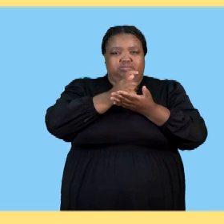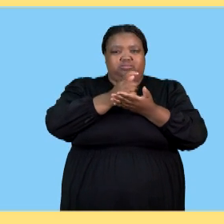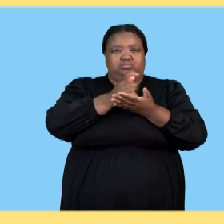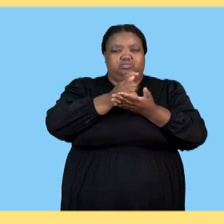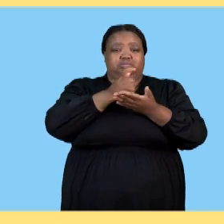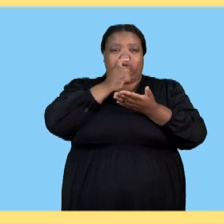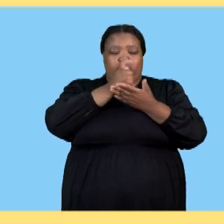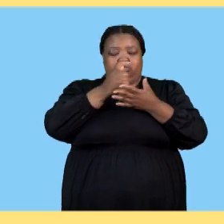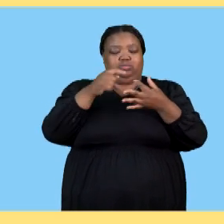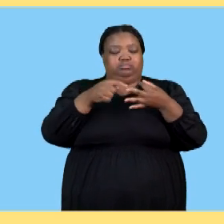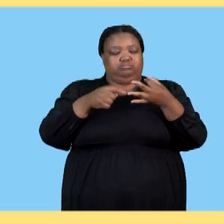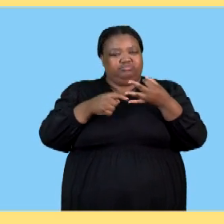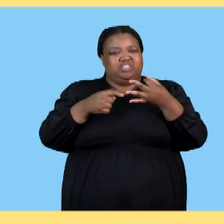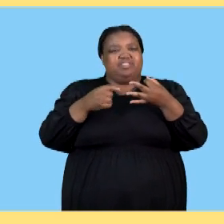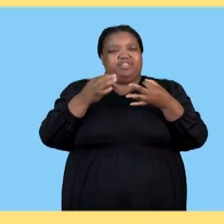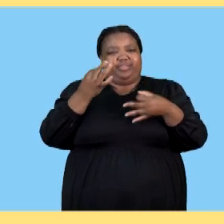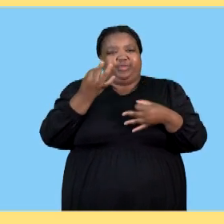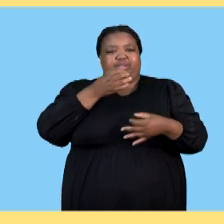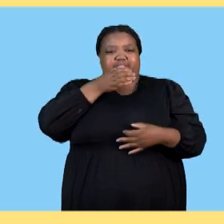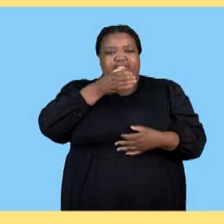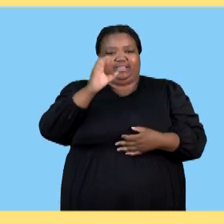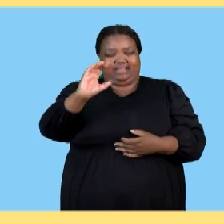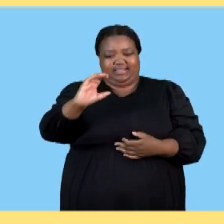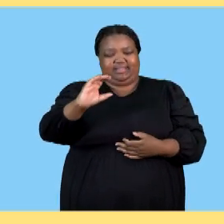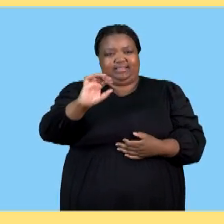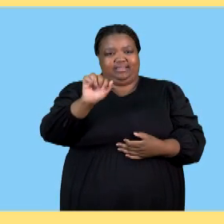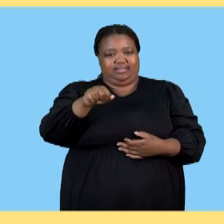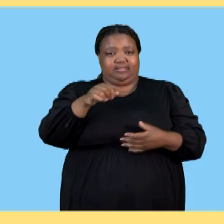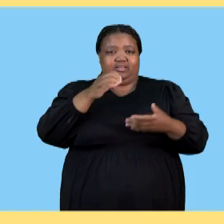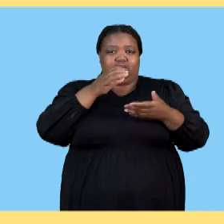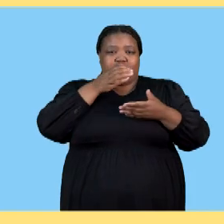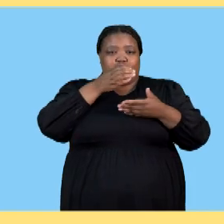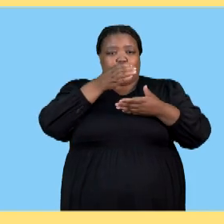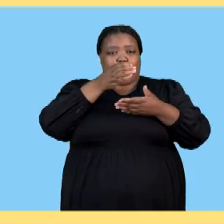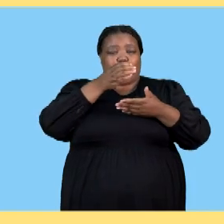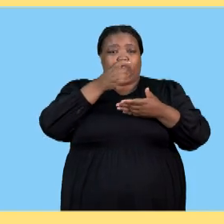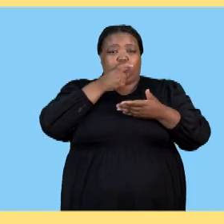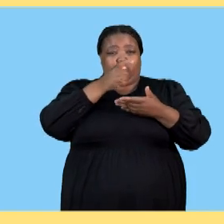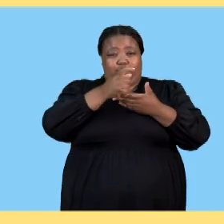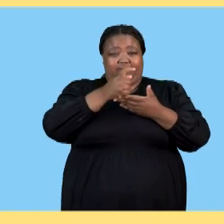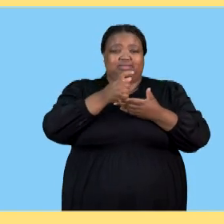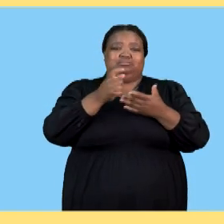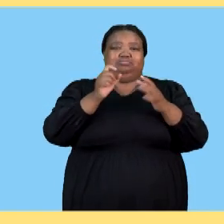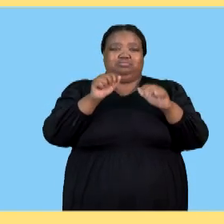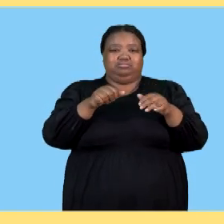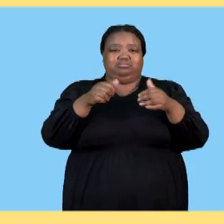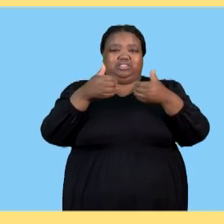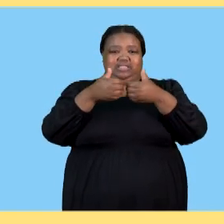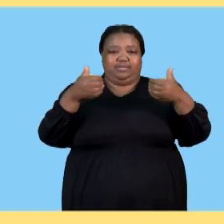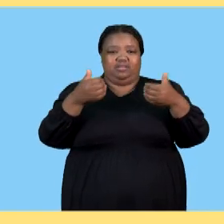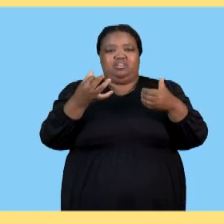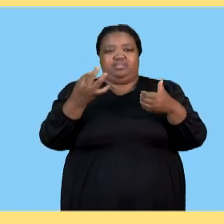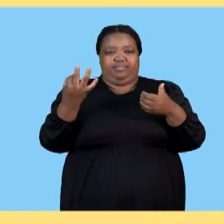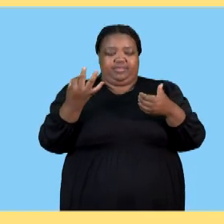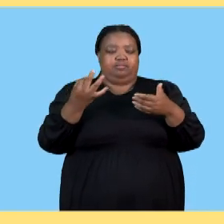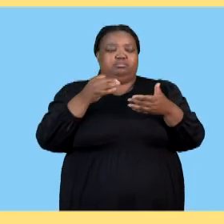then be able to comment. When we are commenting, we should split it into 3 as well. When we are commenting,